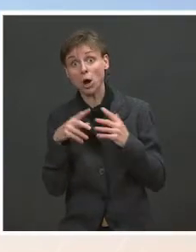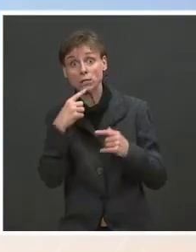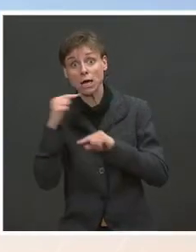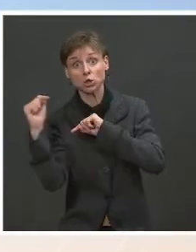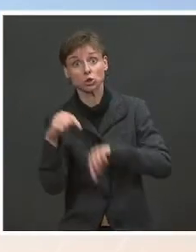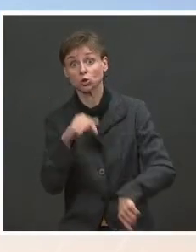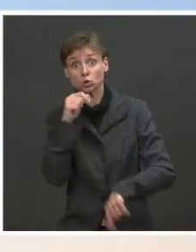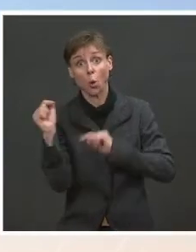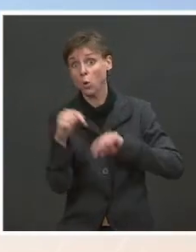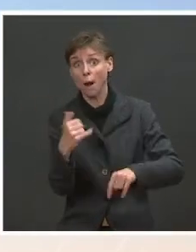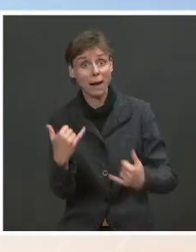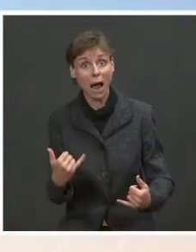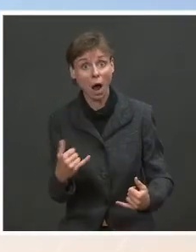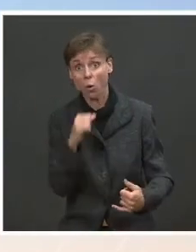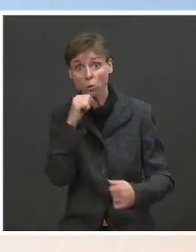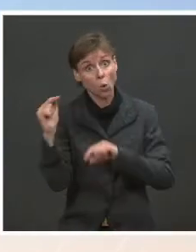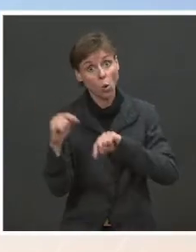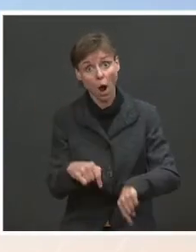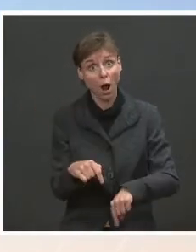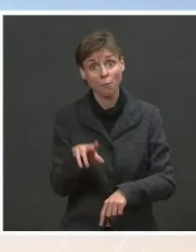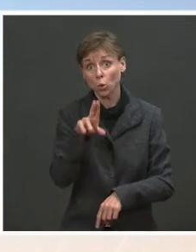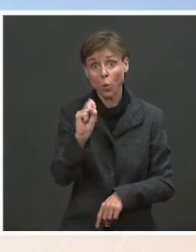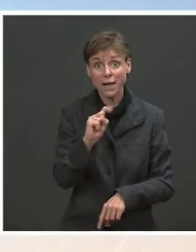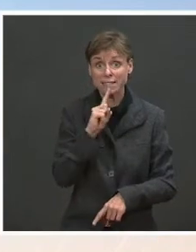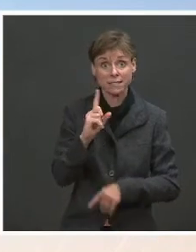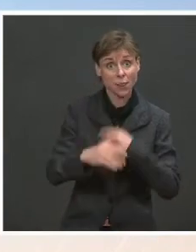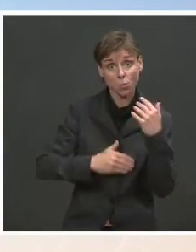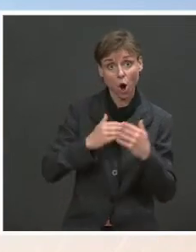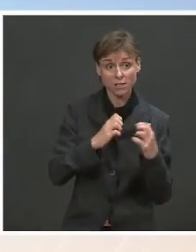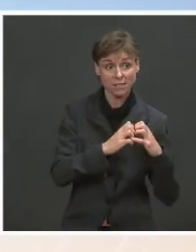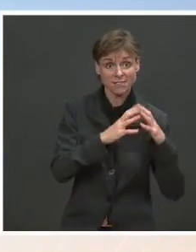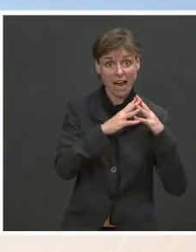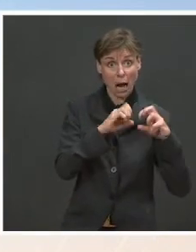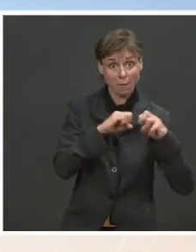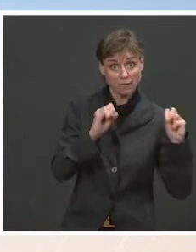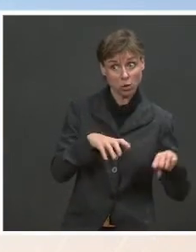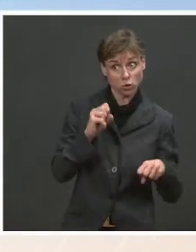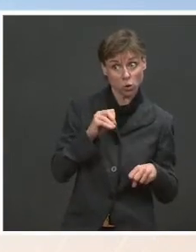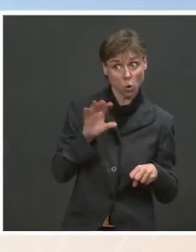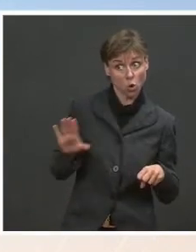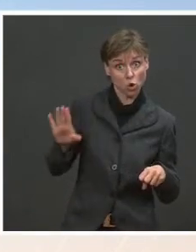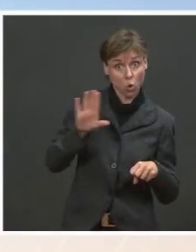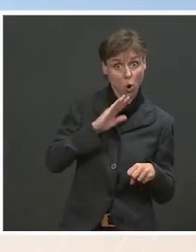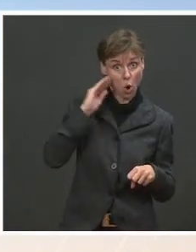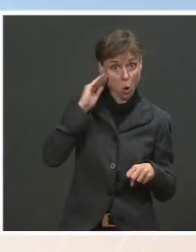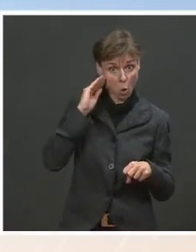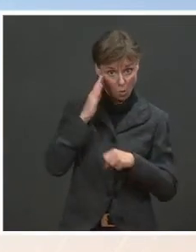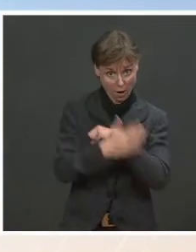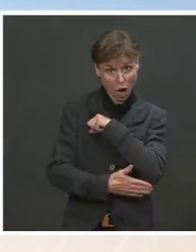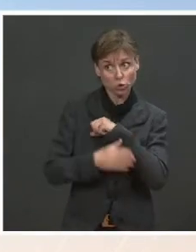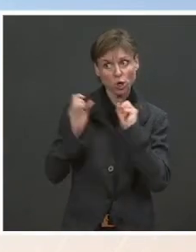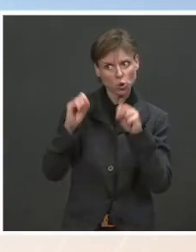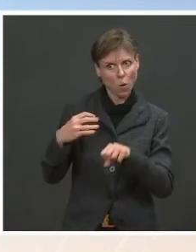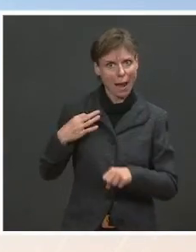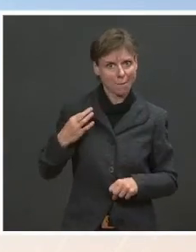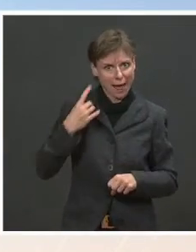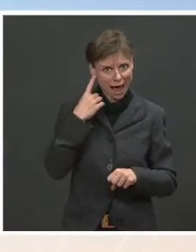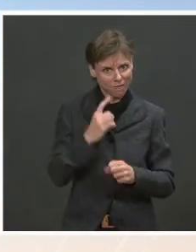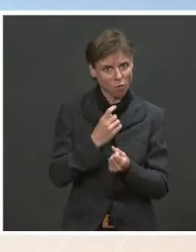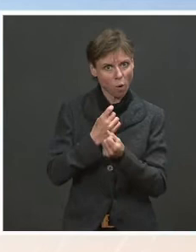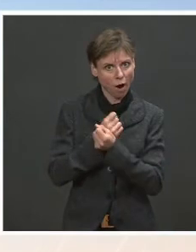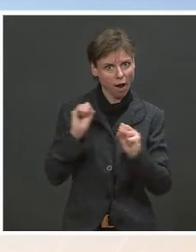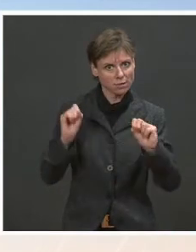heard from the president saying, don't come, that the U.S. is in the process of setting up this system so that in your own home country you can apply for asylum. Yeah.